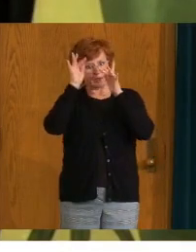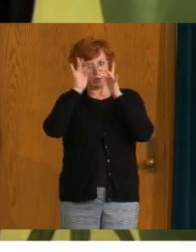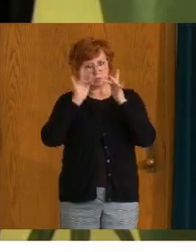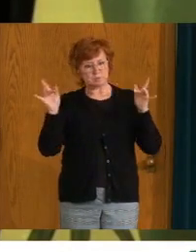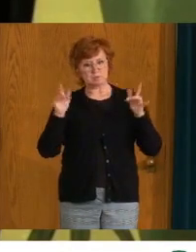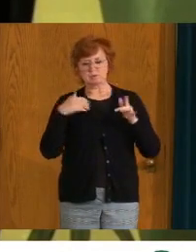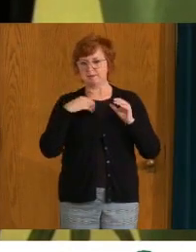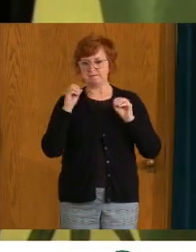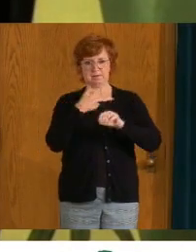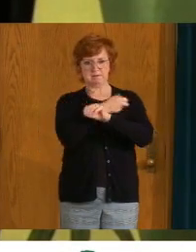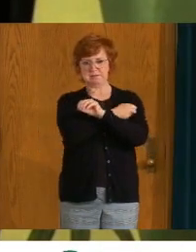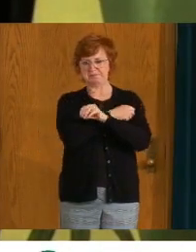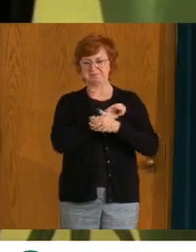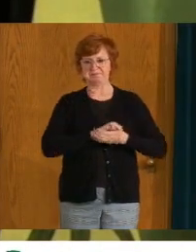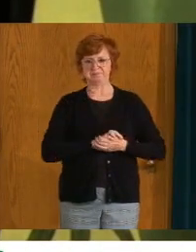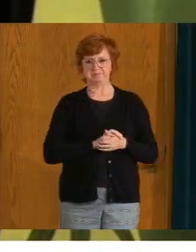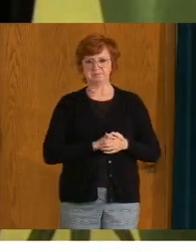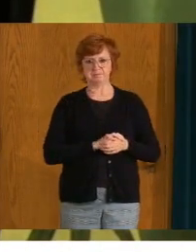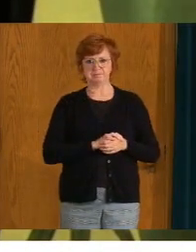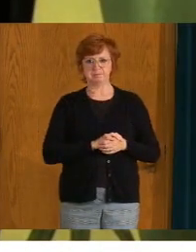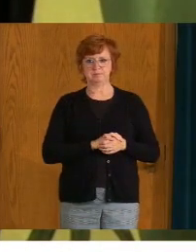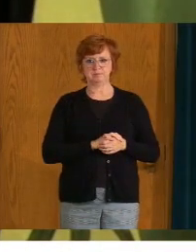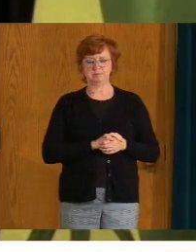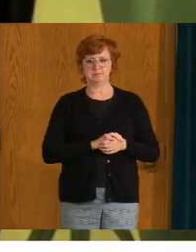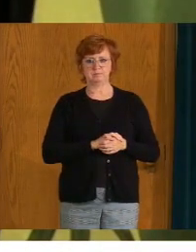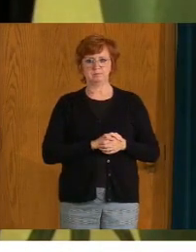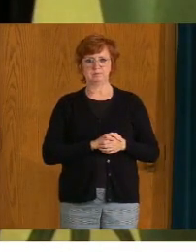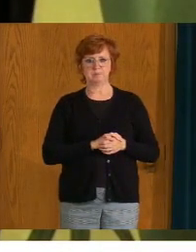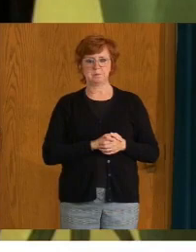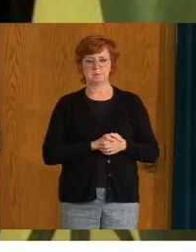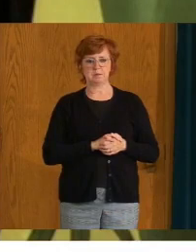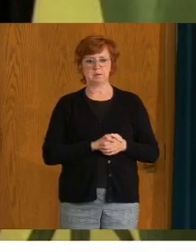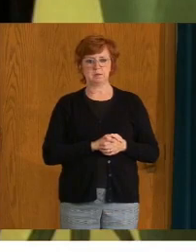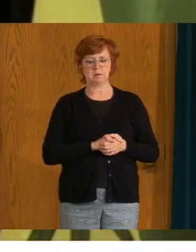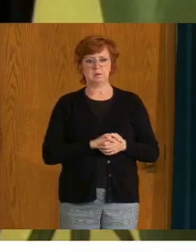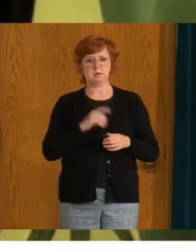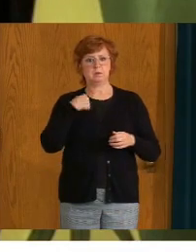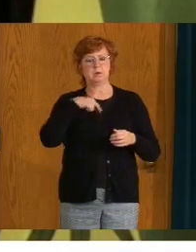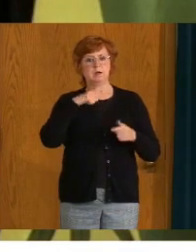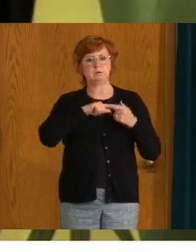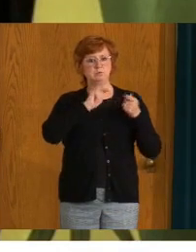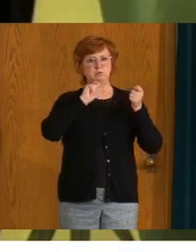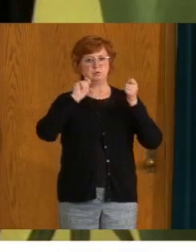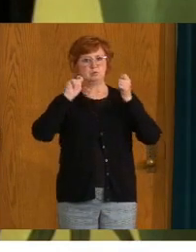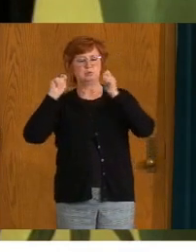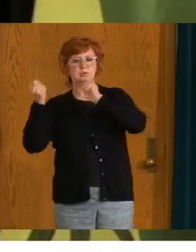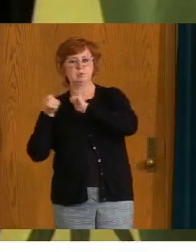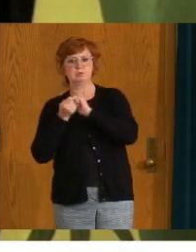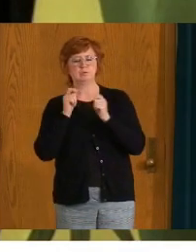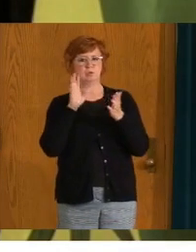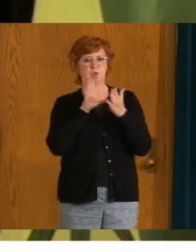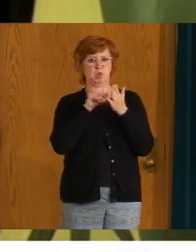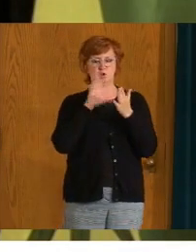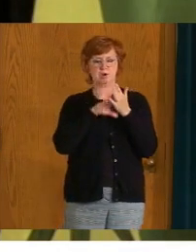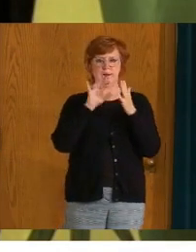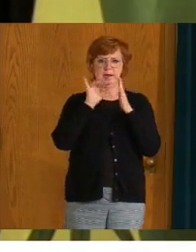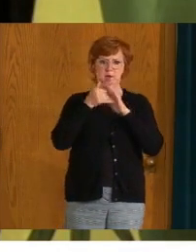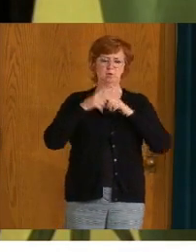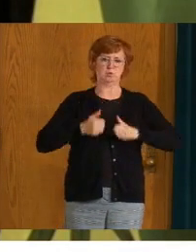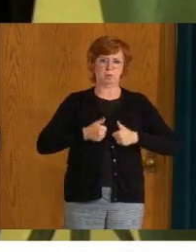So as we move forward, and Dr. Shahab had said, we do now need to transition to learning how we are going to live with